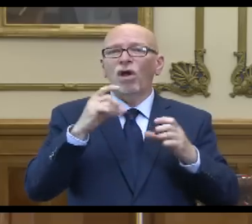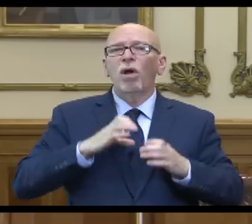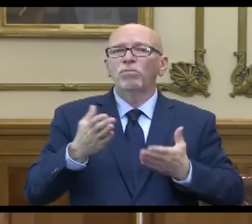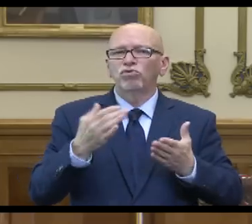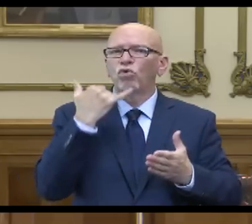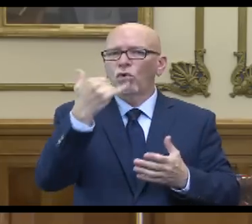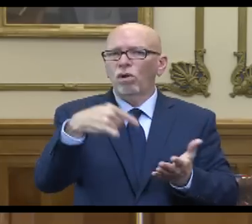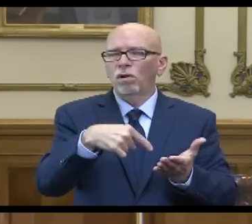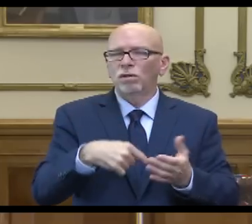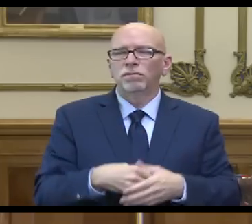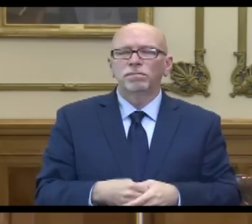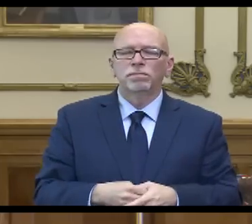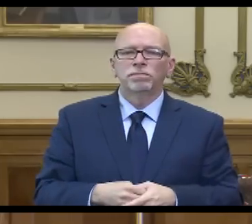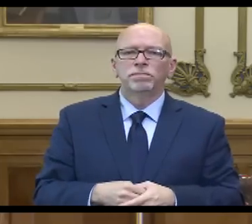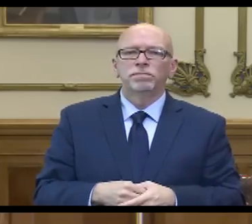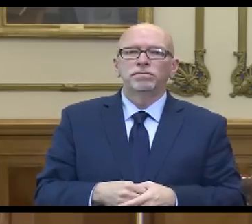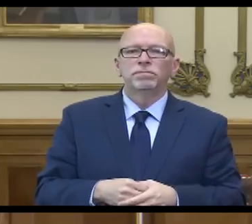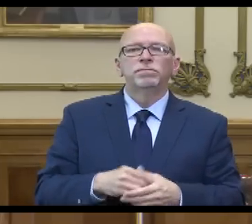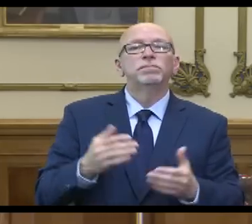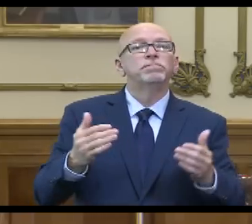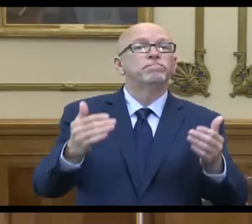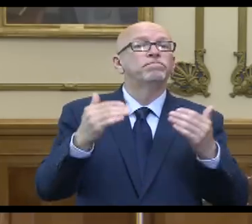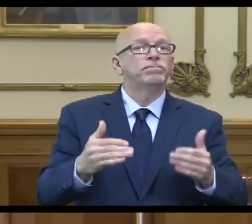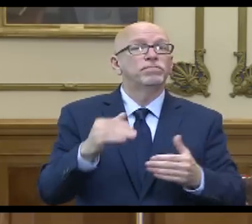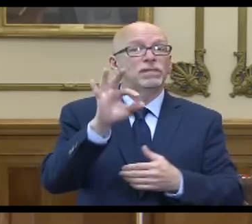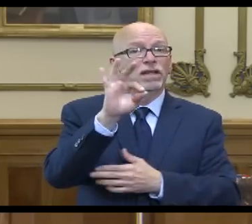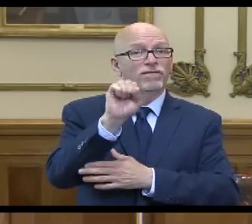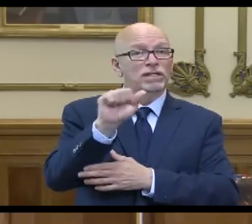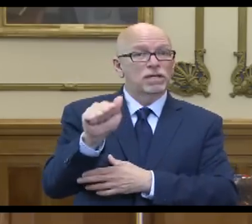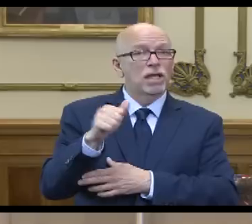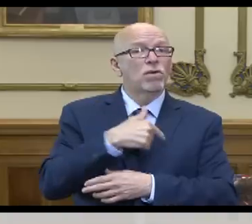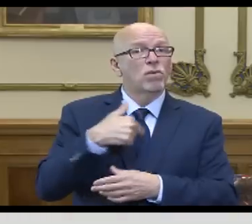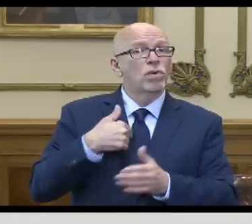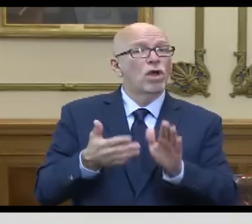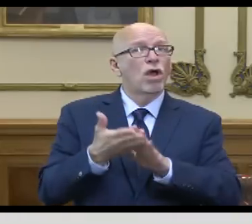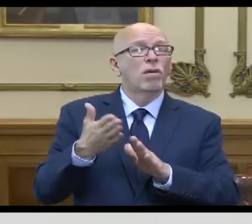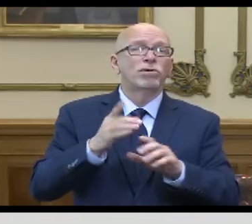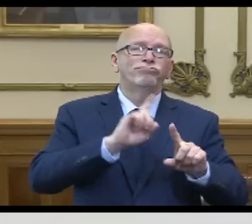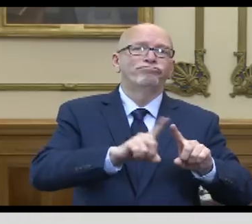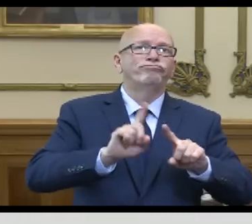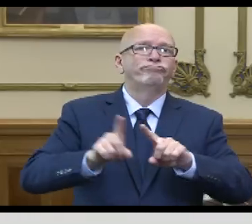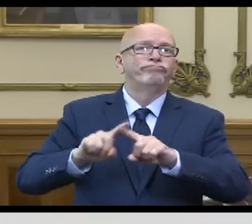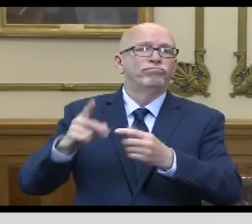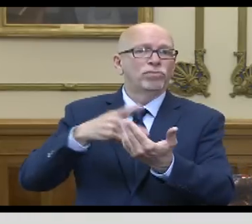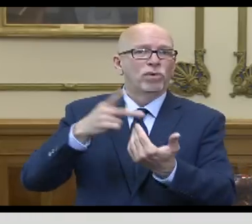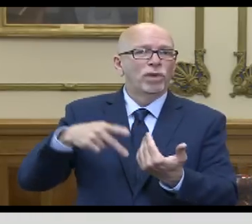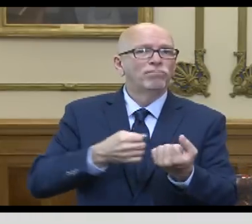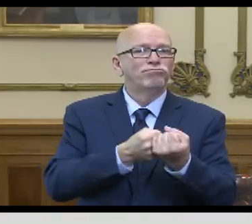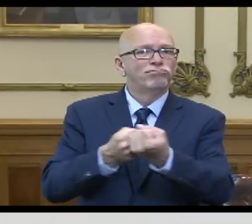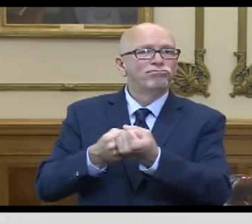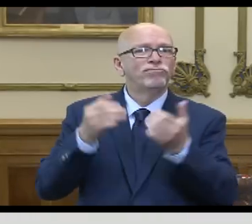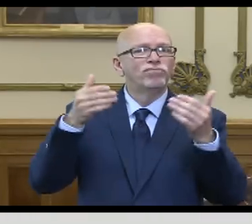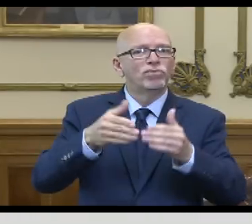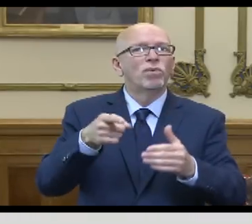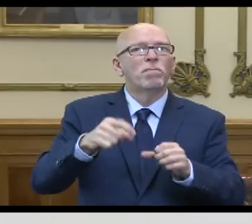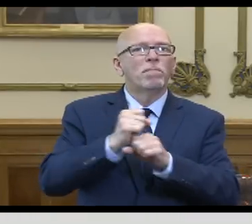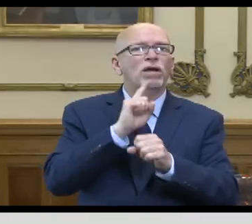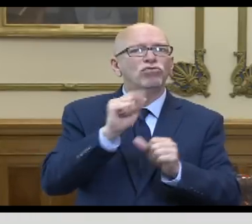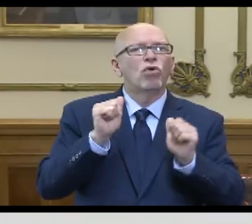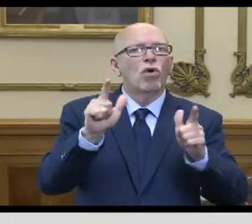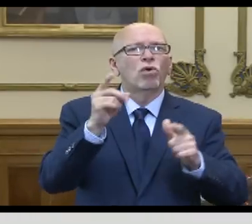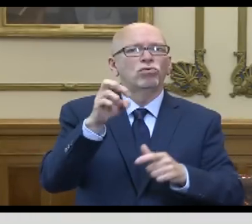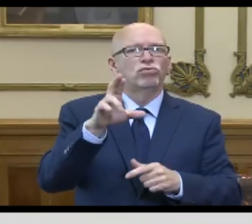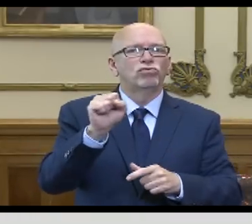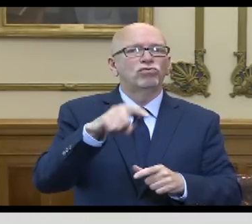service. Next, at FSSA, we operate a wide variety of programs and supports focused on ensuring all